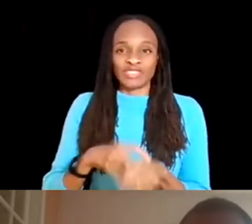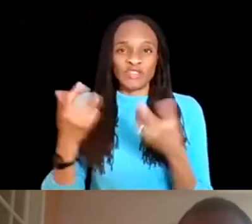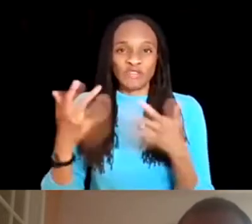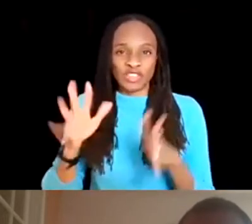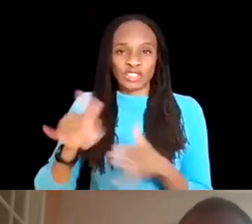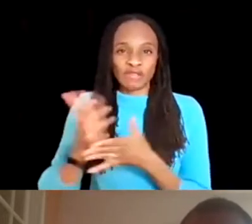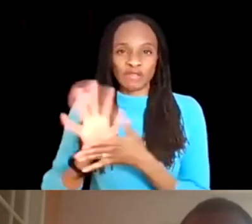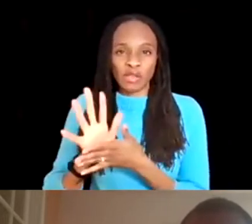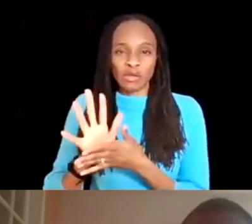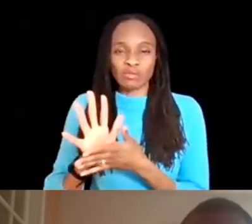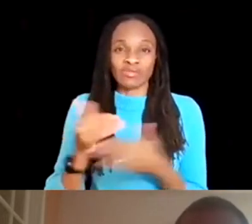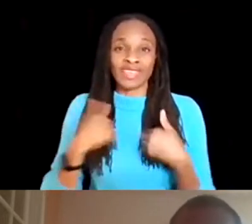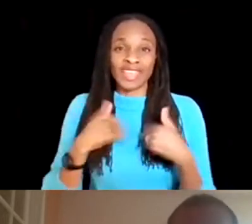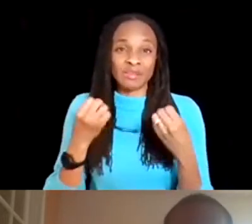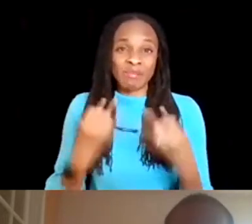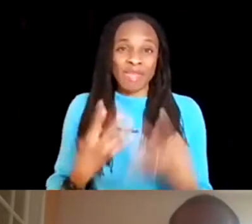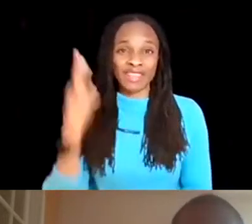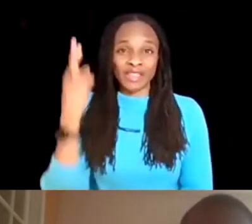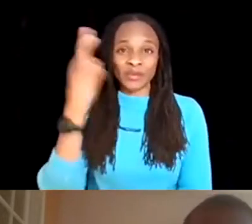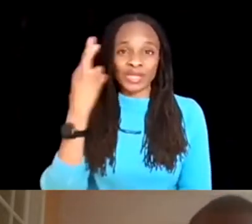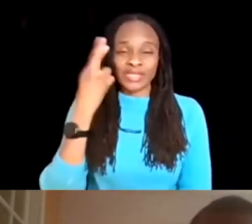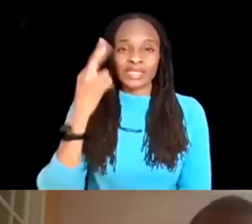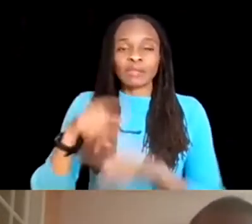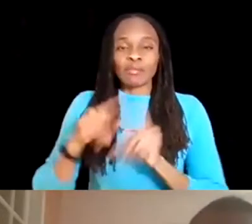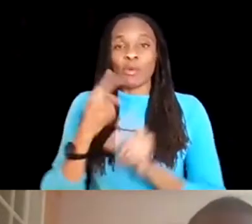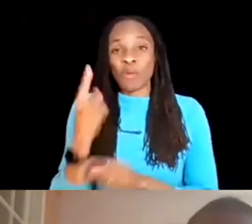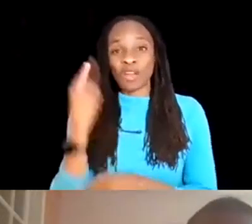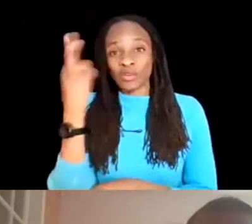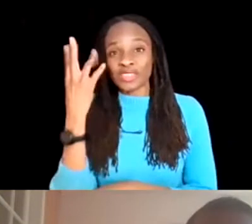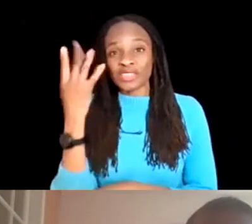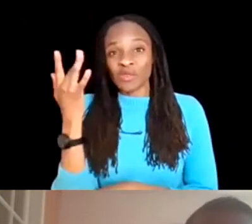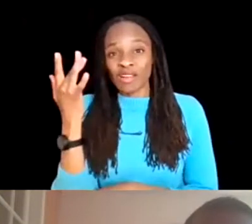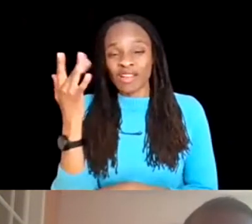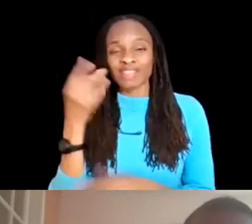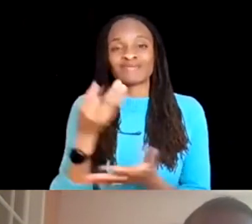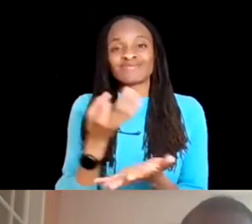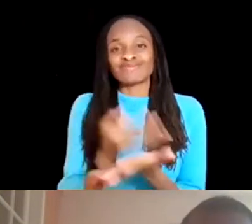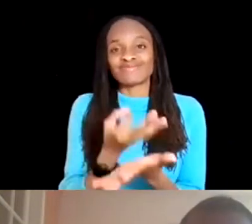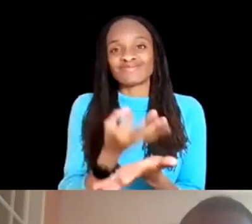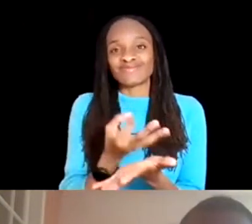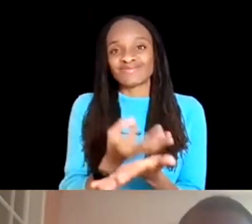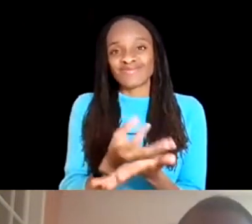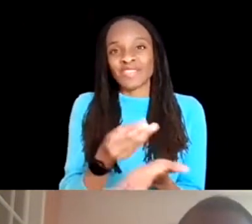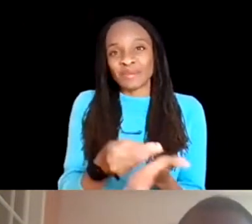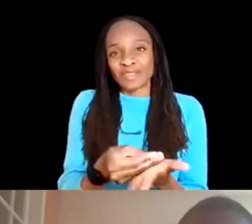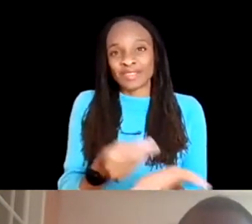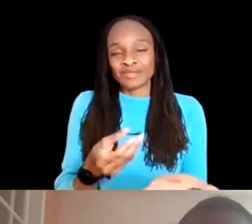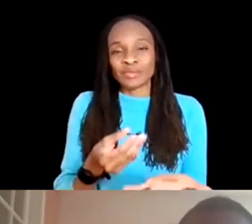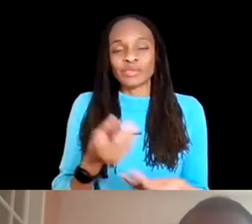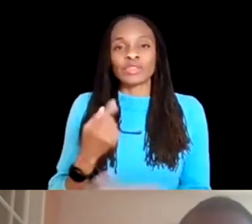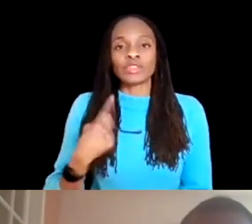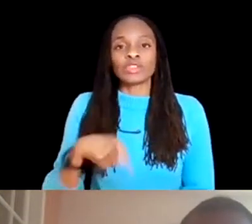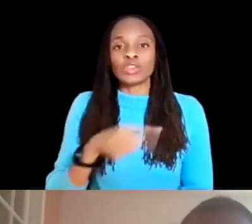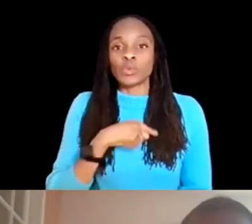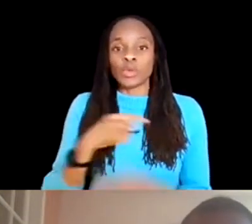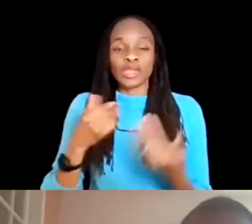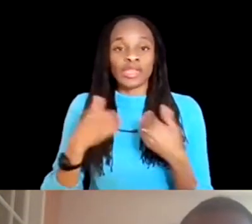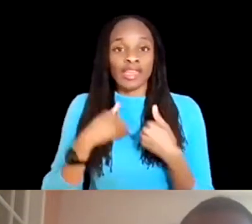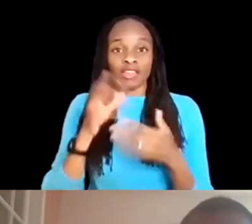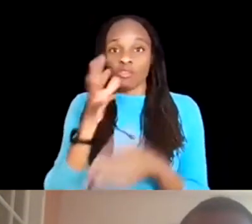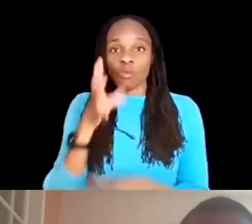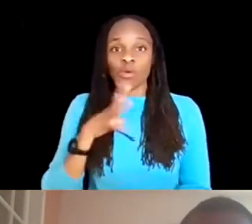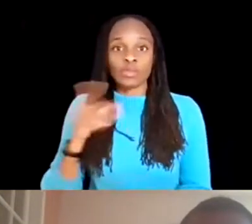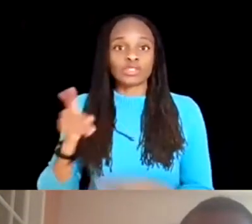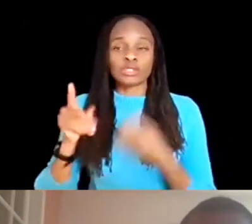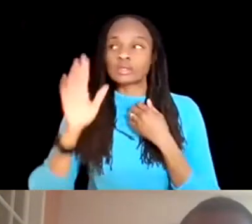number of reasons, but one of them was financing. And we really, cast a young woman who's extraordinary named Lolo Spencer,